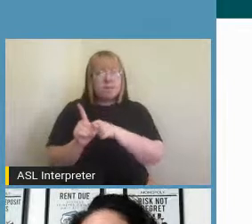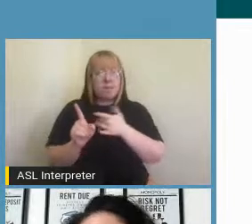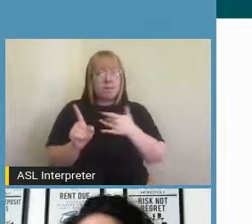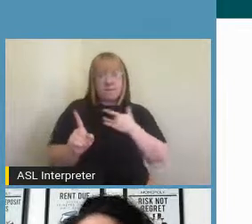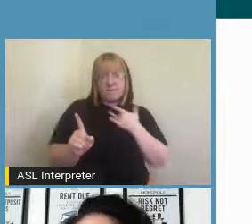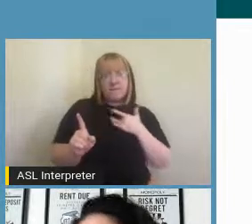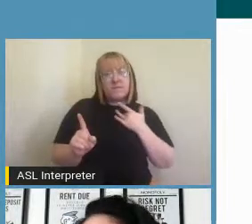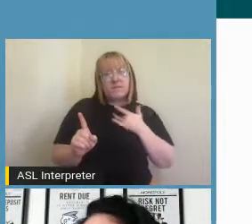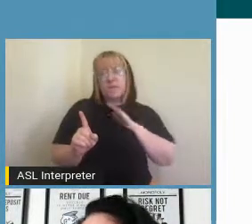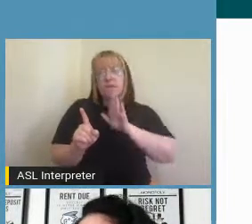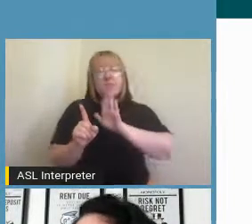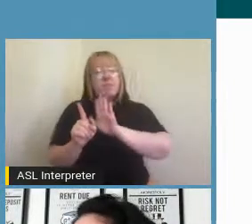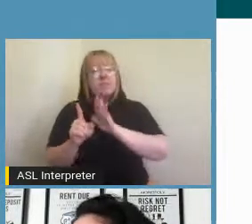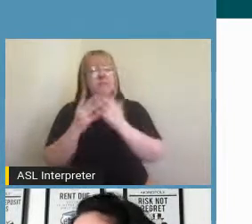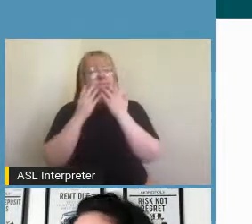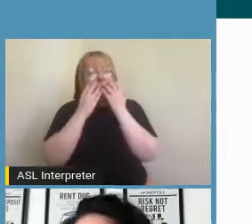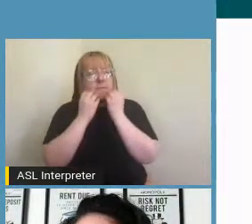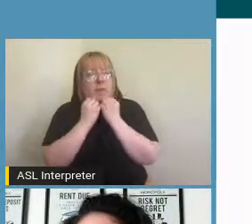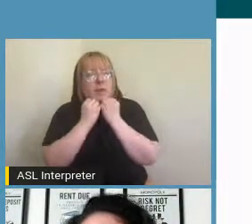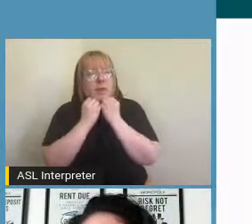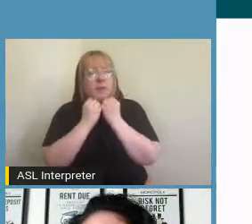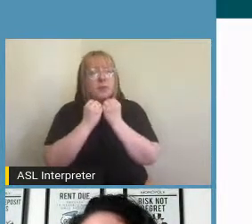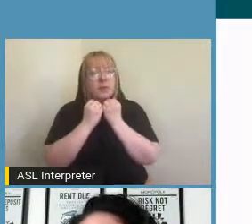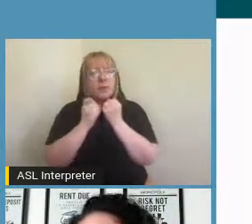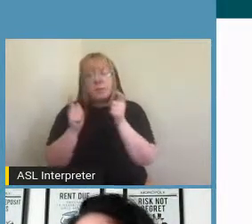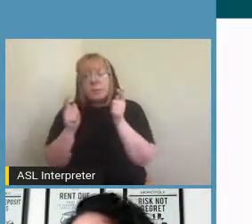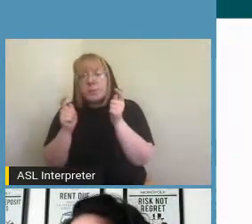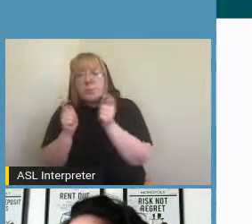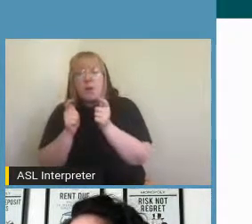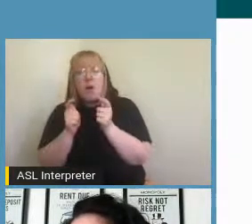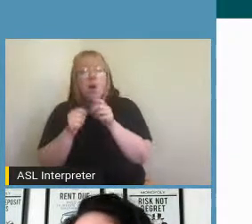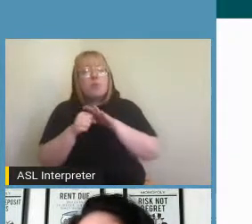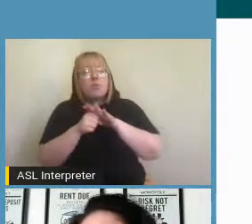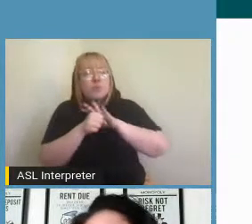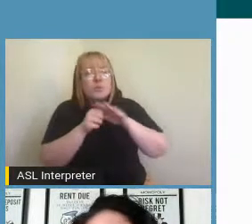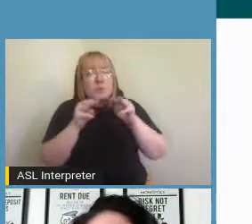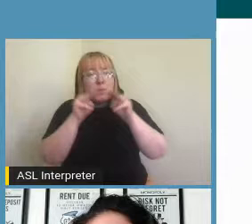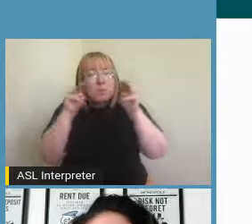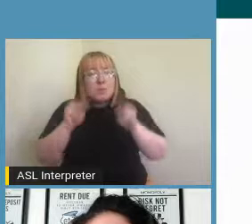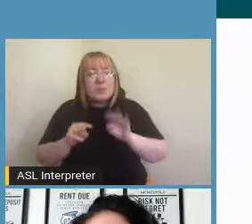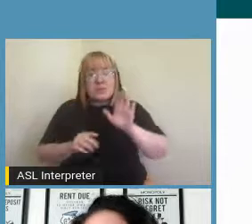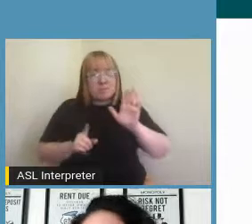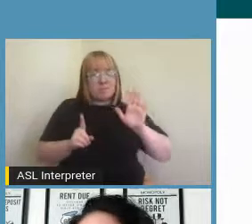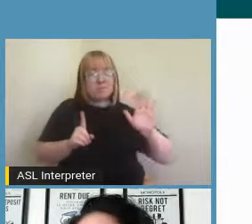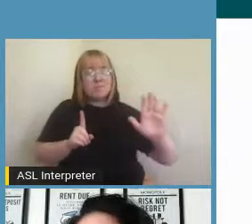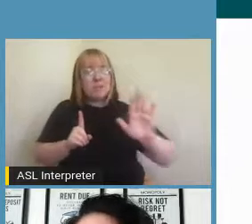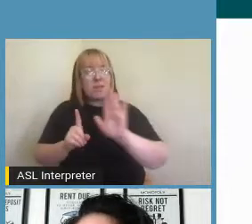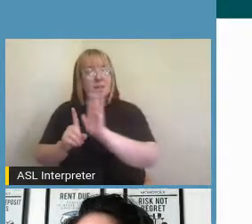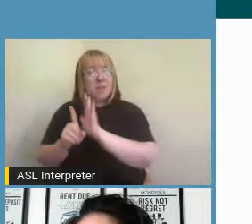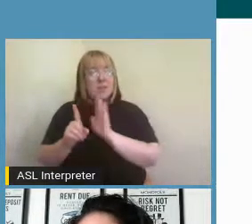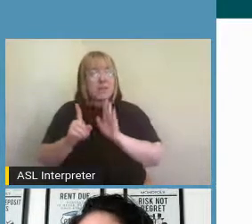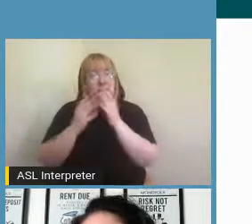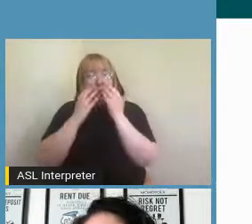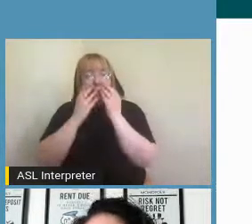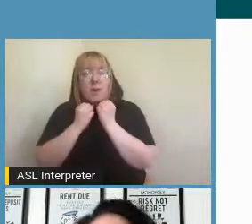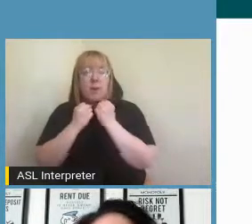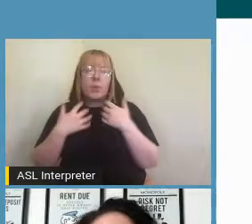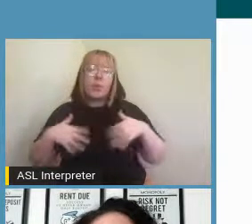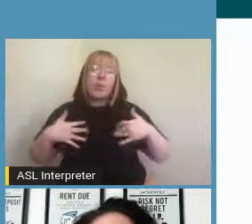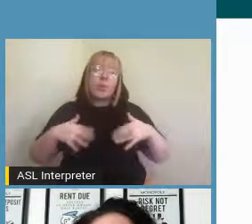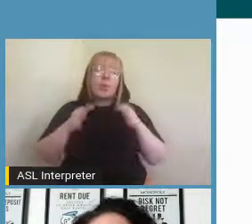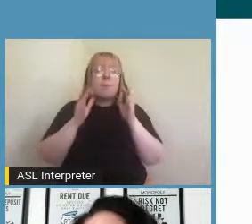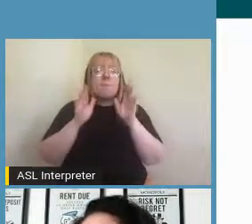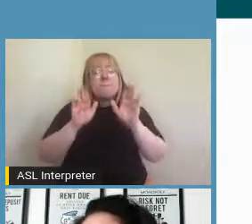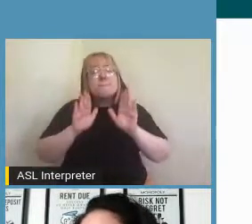the value of these small and regional museums across our nations, the incredible stories they could tell. And